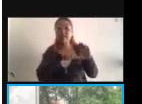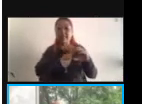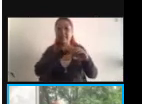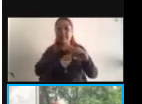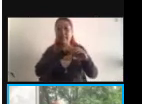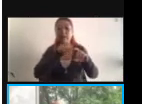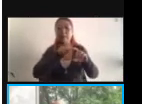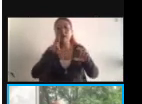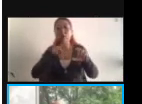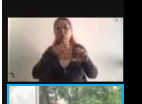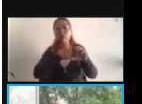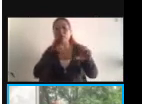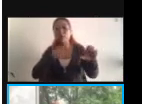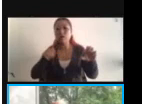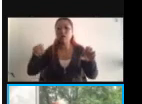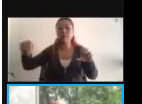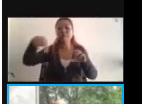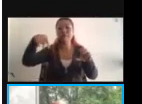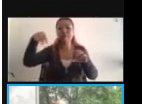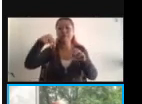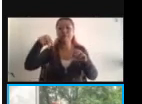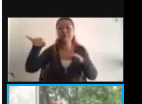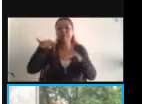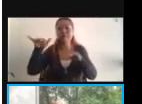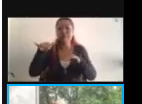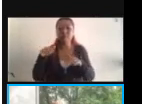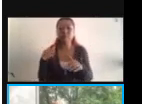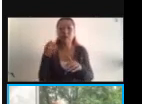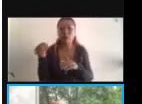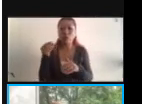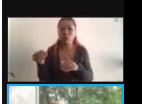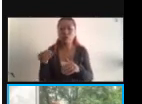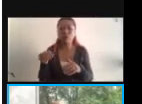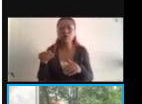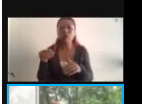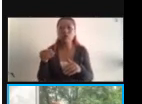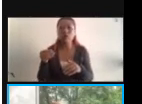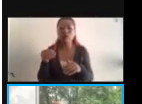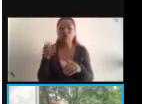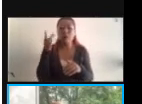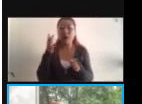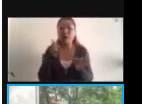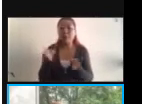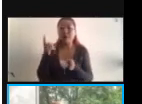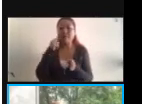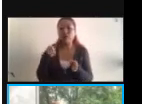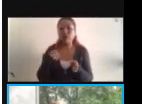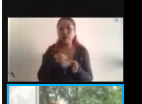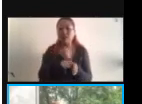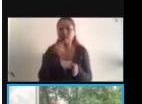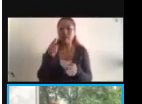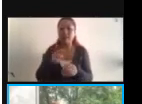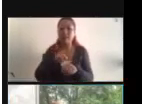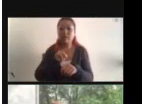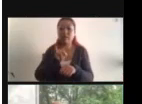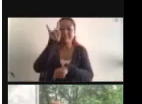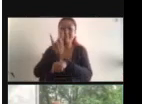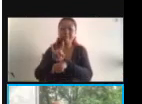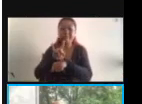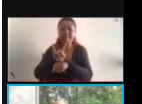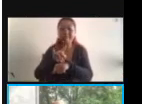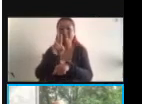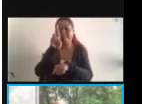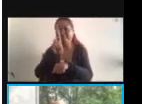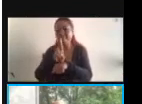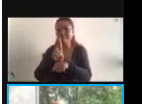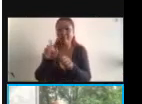vehicle. And the purpose of that was to prepare us for landing on the moon and performing our manual